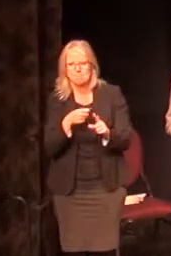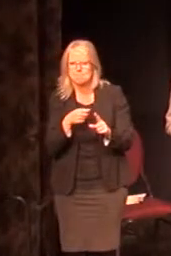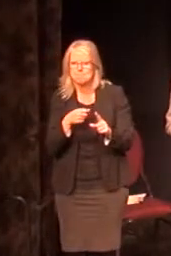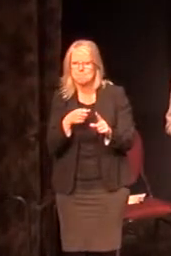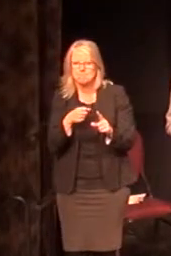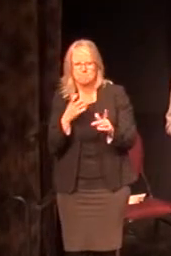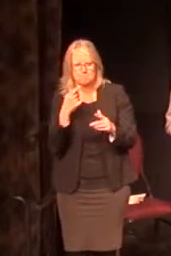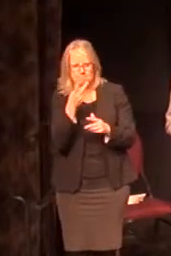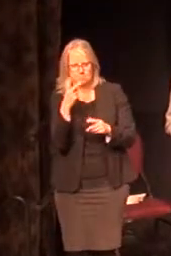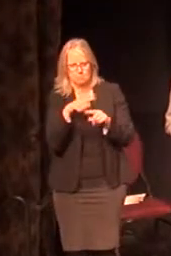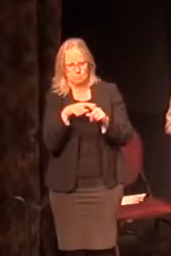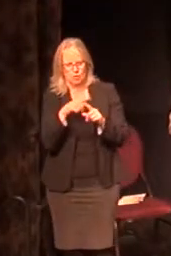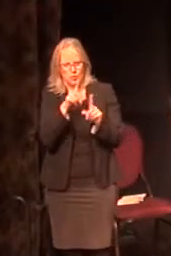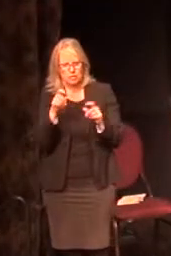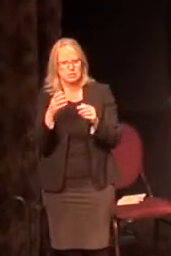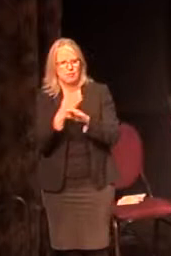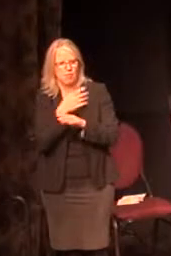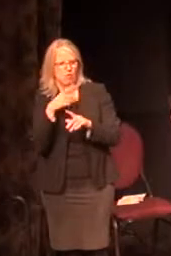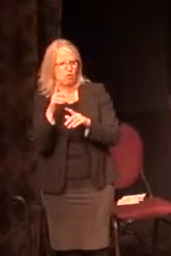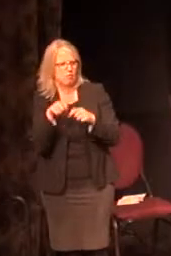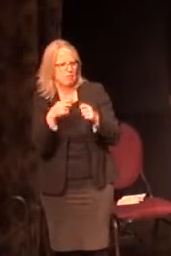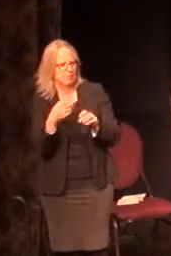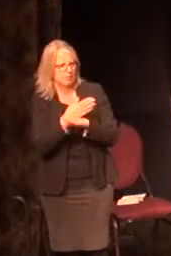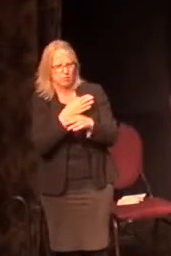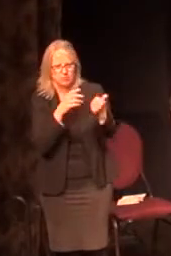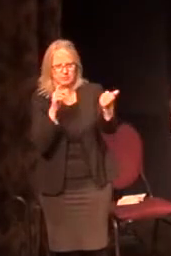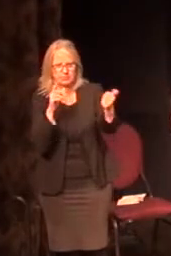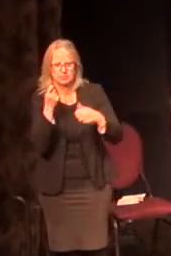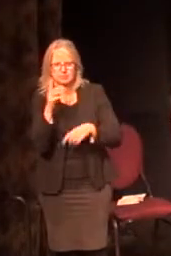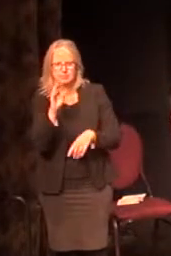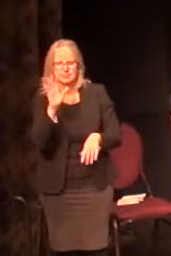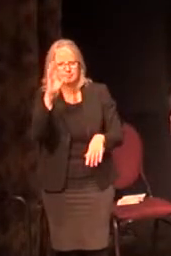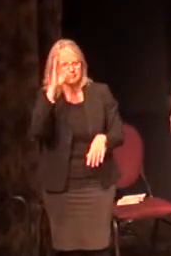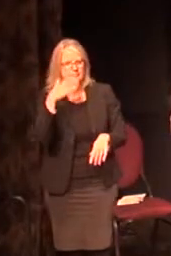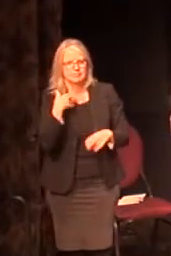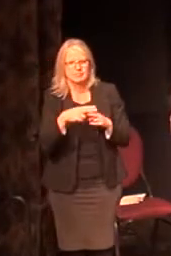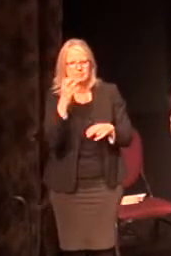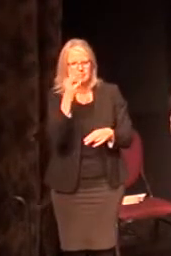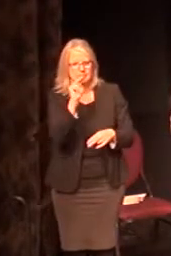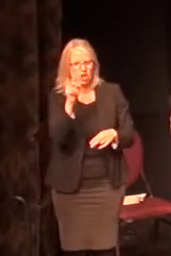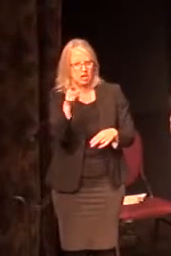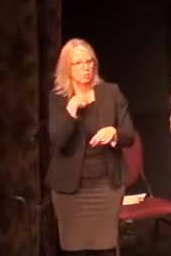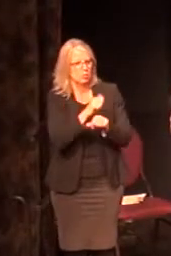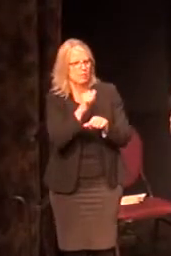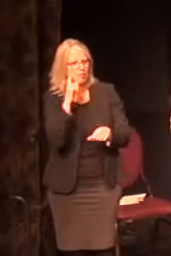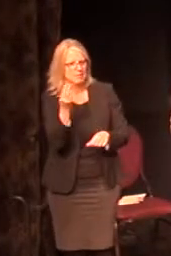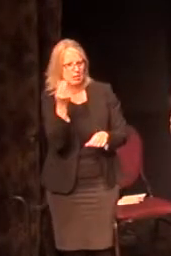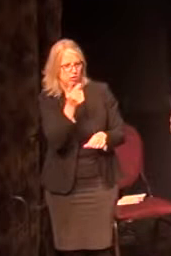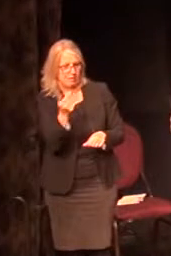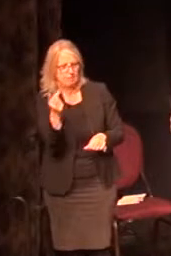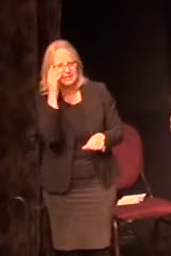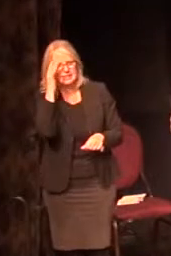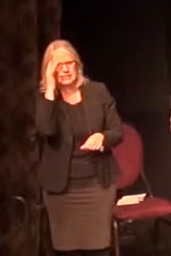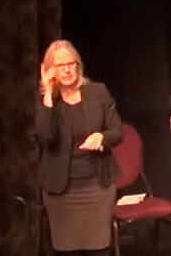before we wrap up around 10 to 12. Hi, my name's John Van Dam. I work for the Ontario government and